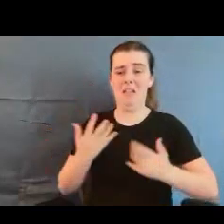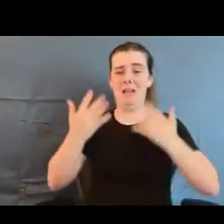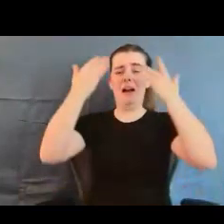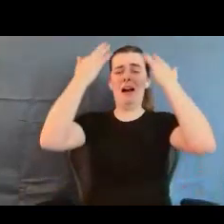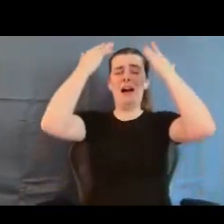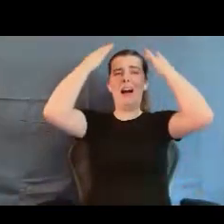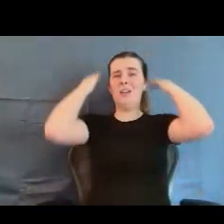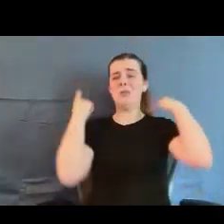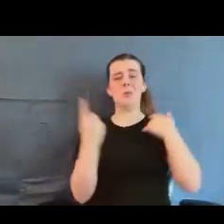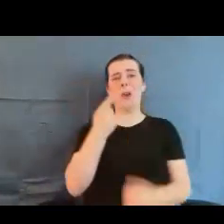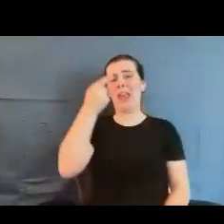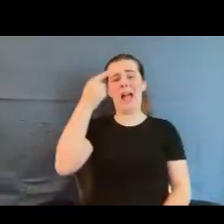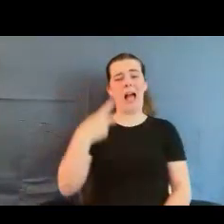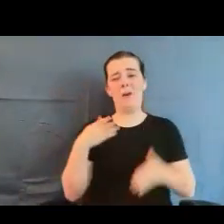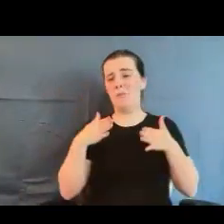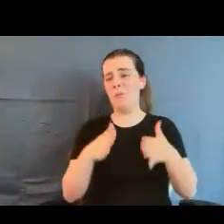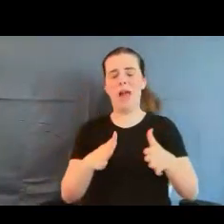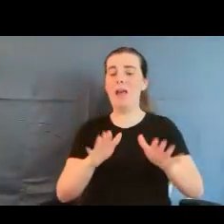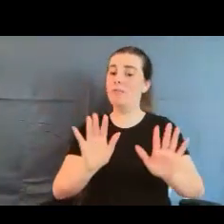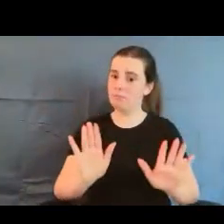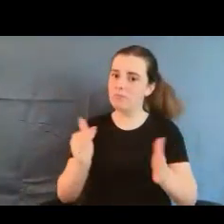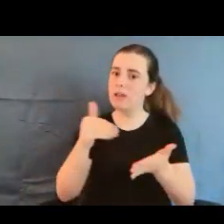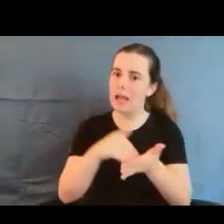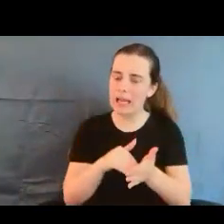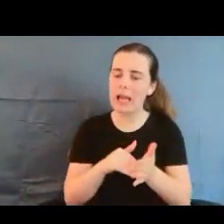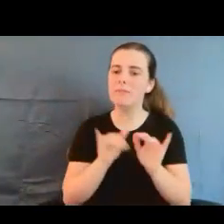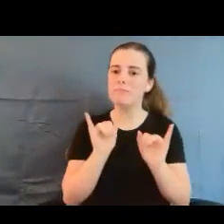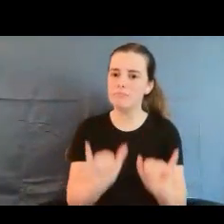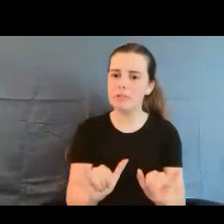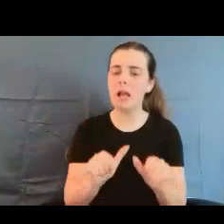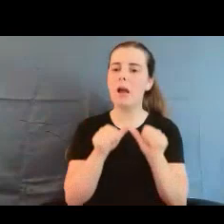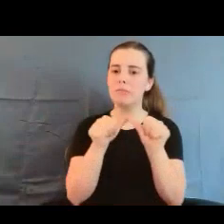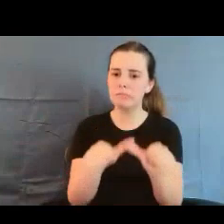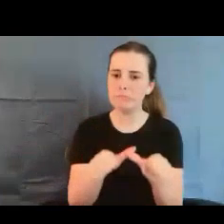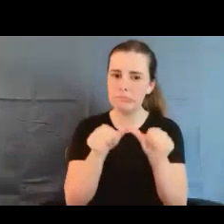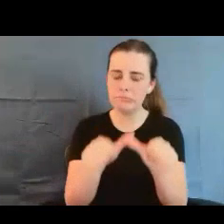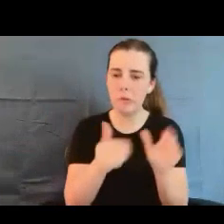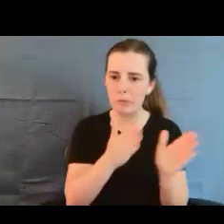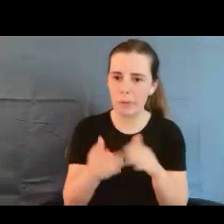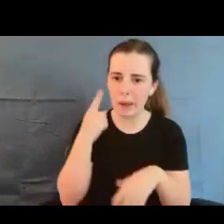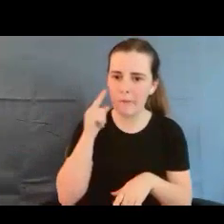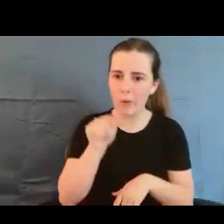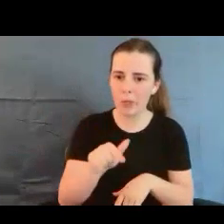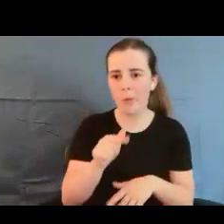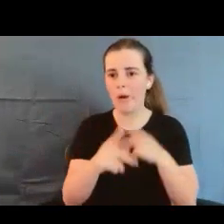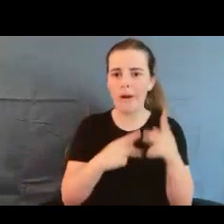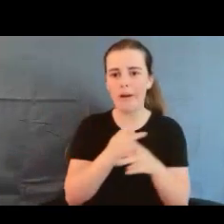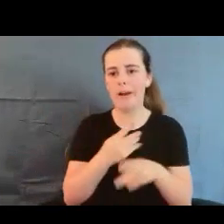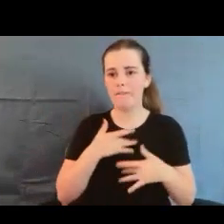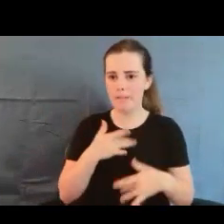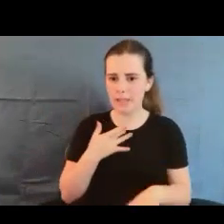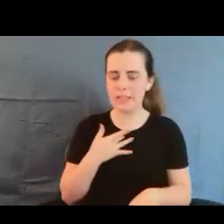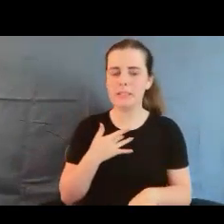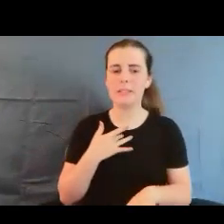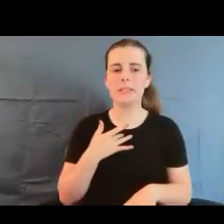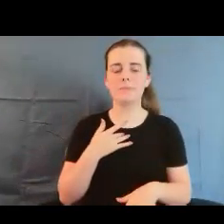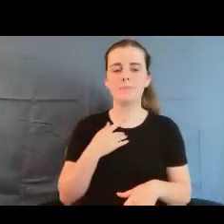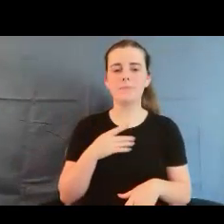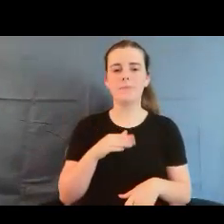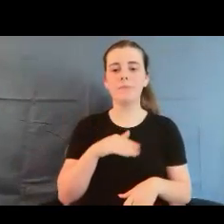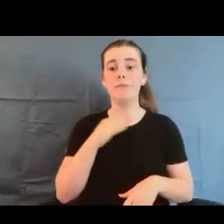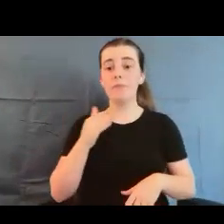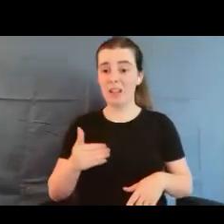race. Again, stay where you are, just keep moving, prepare for those feelings. And then finally, the second hidden peak climb was what we talked